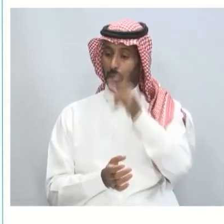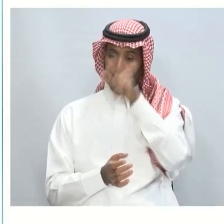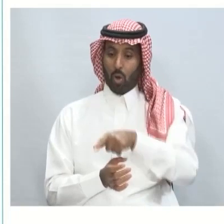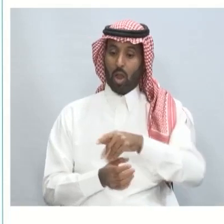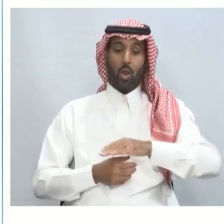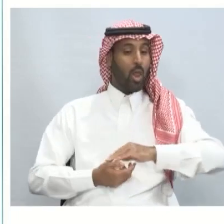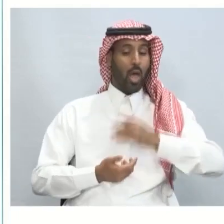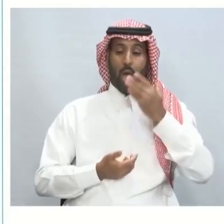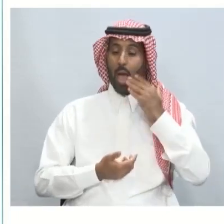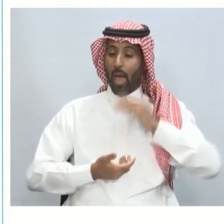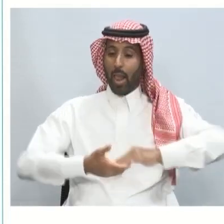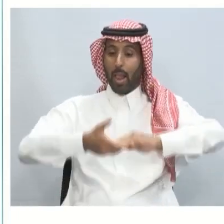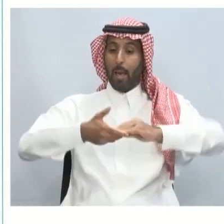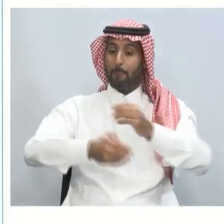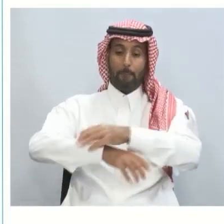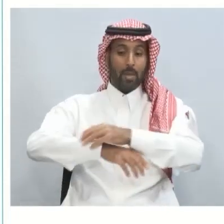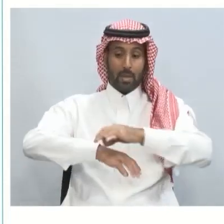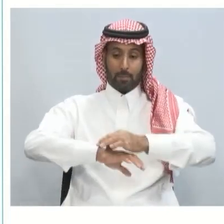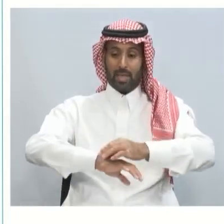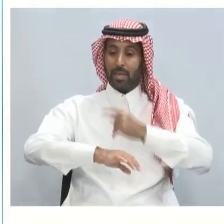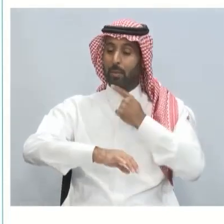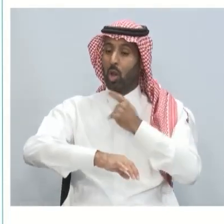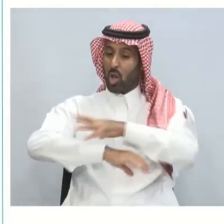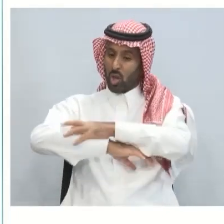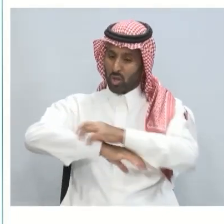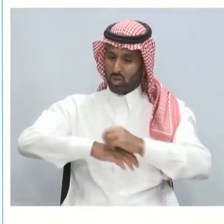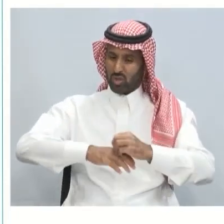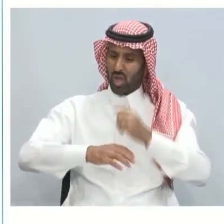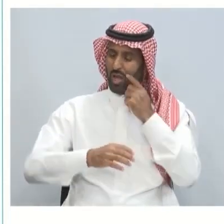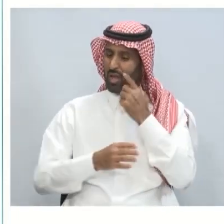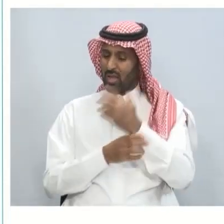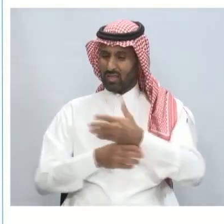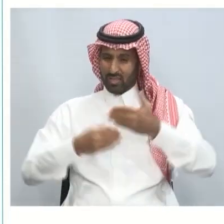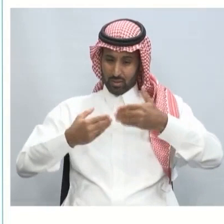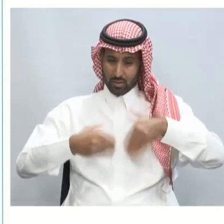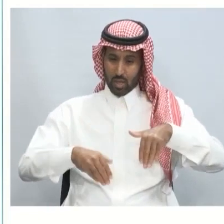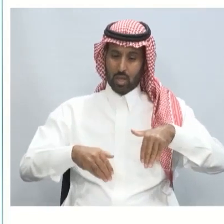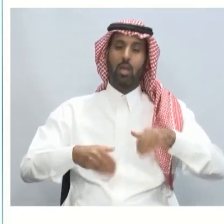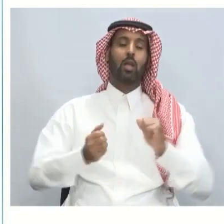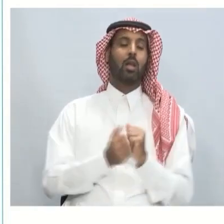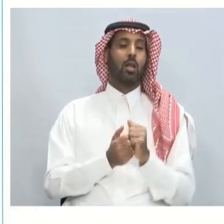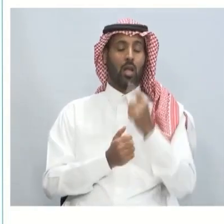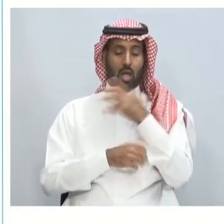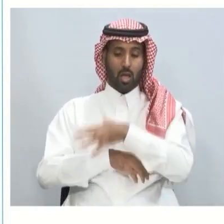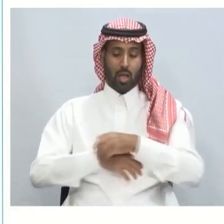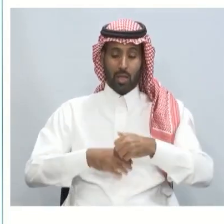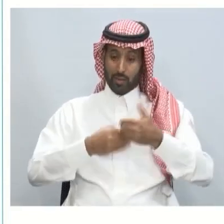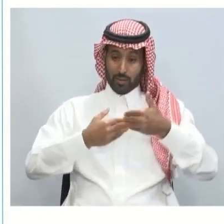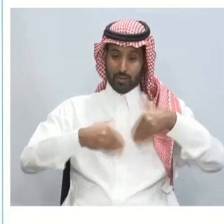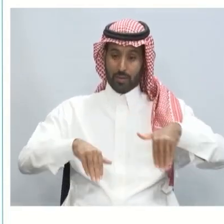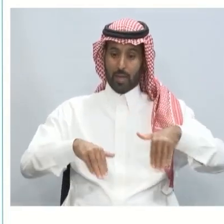people in need. So a social worker, he looks for the people in need and help them, like the poor or